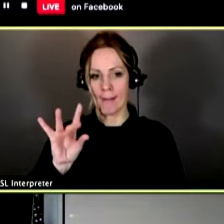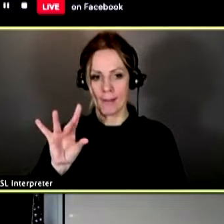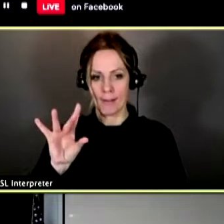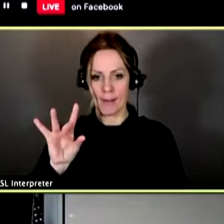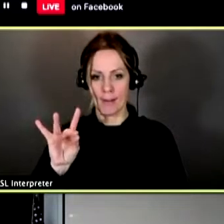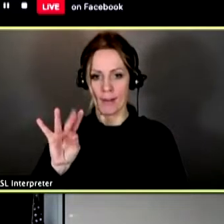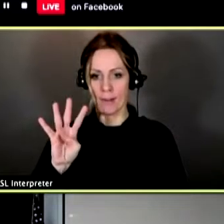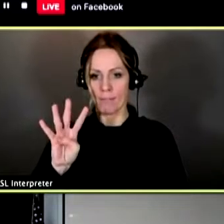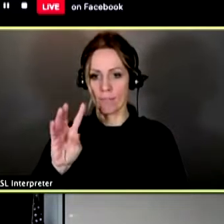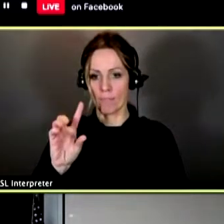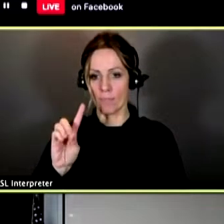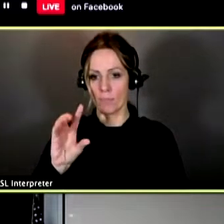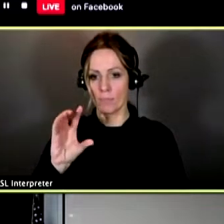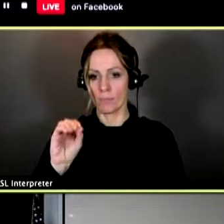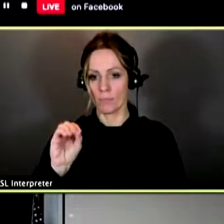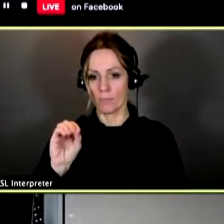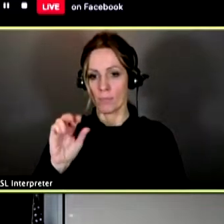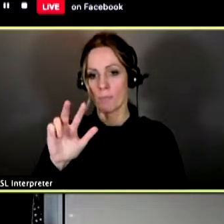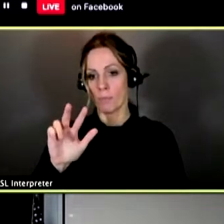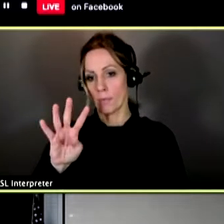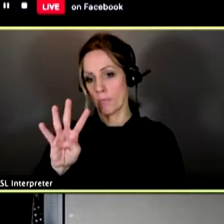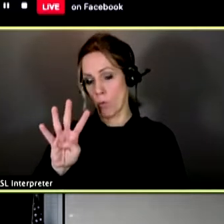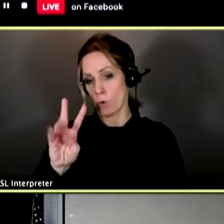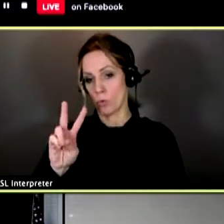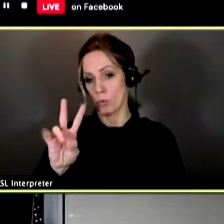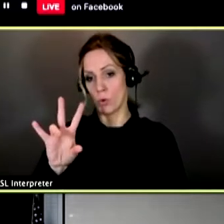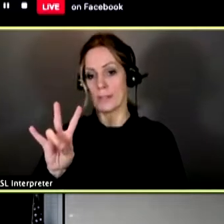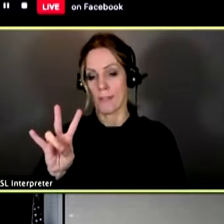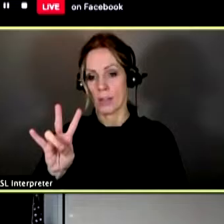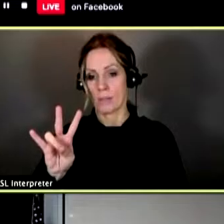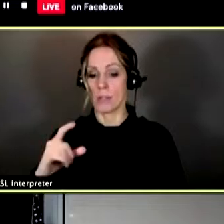1-888-410-3427 or in Espanol,